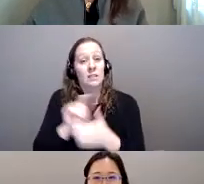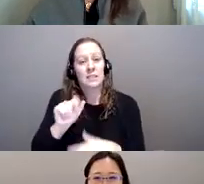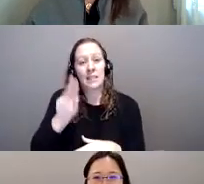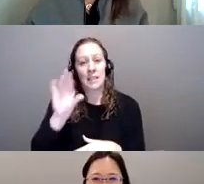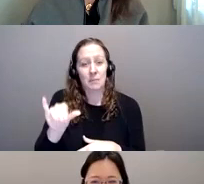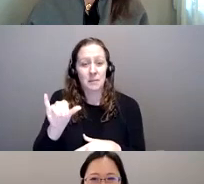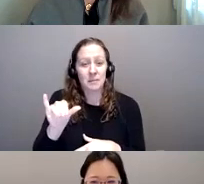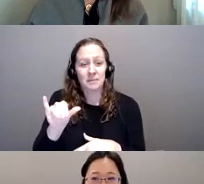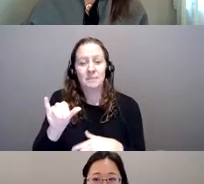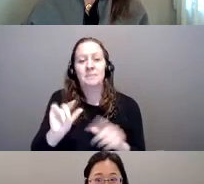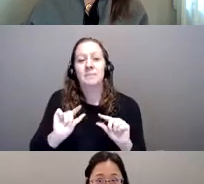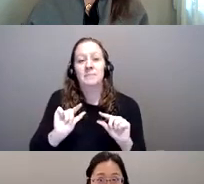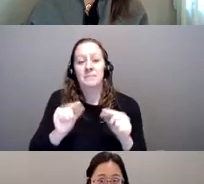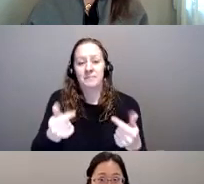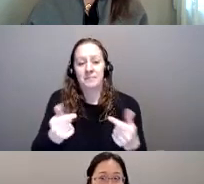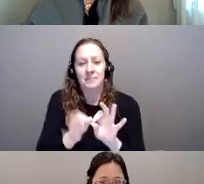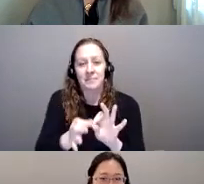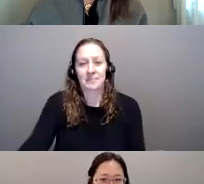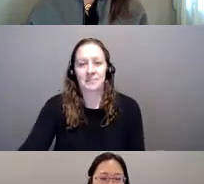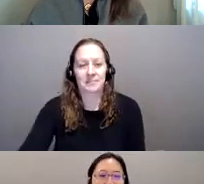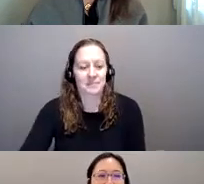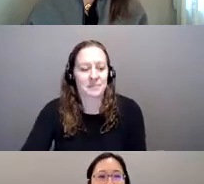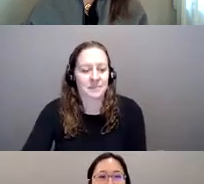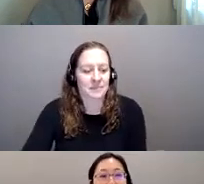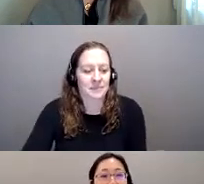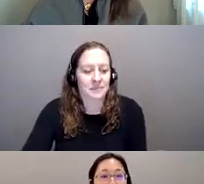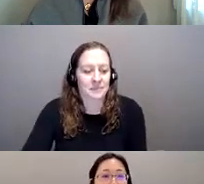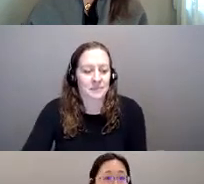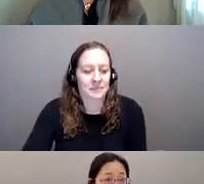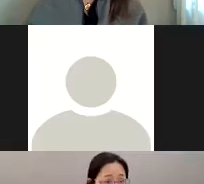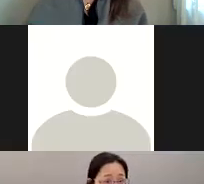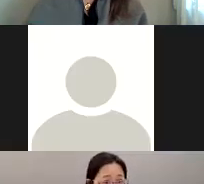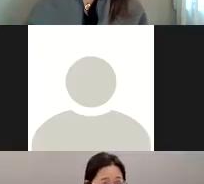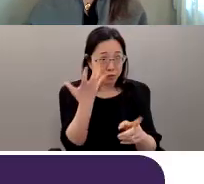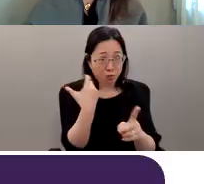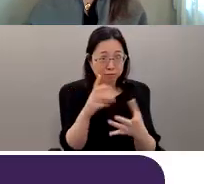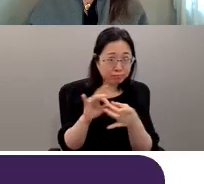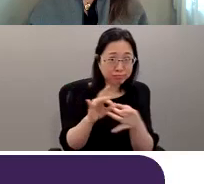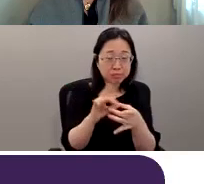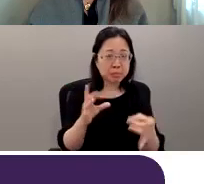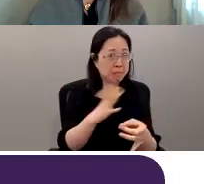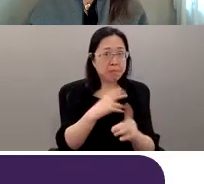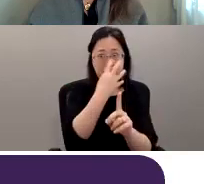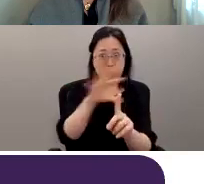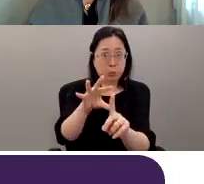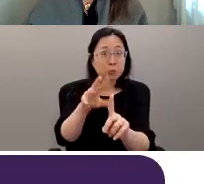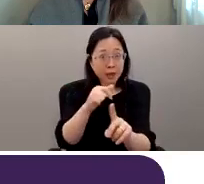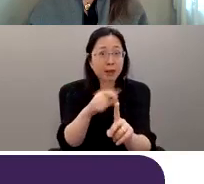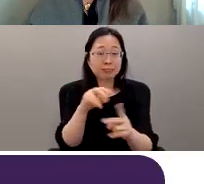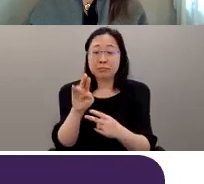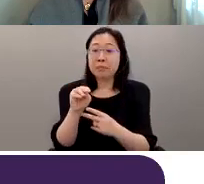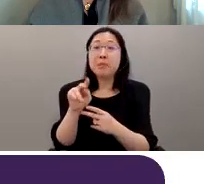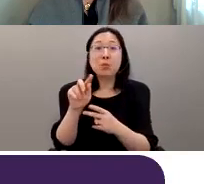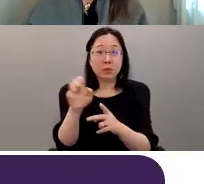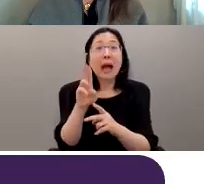So Tammy is here, and Tammy, if you want to say a few words, you can just take your video off and unmute yourself.